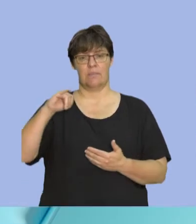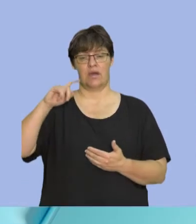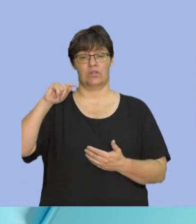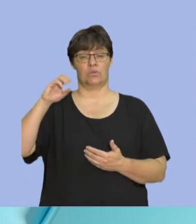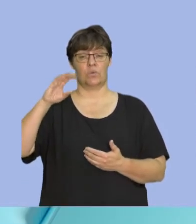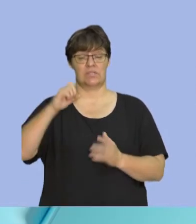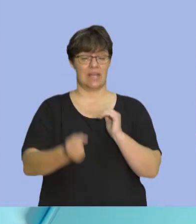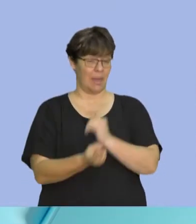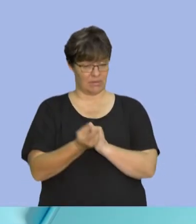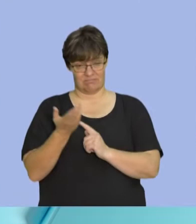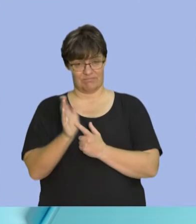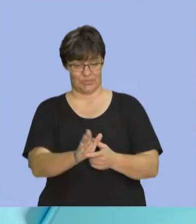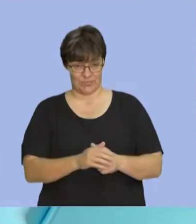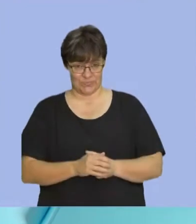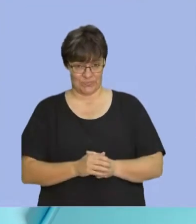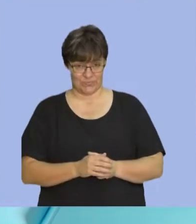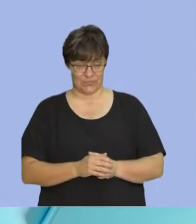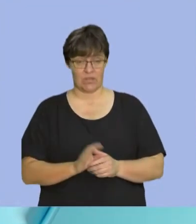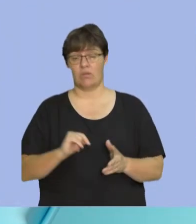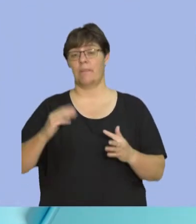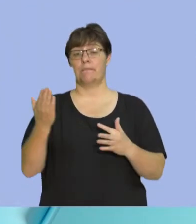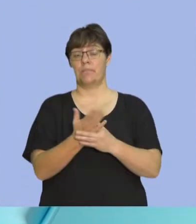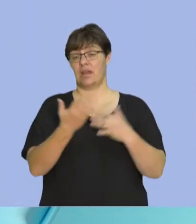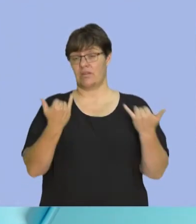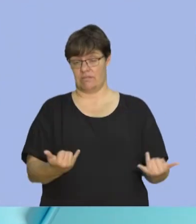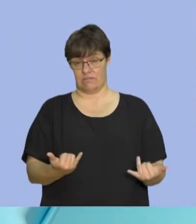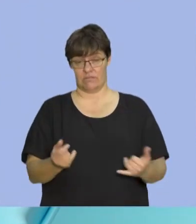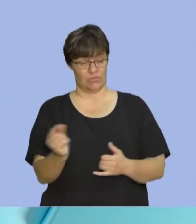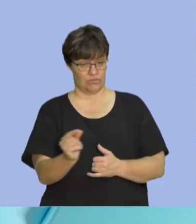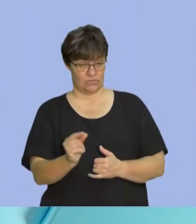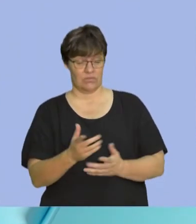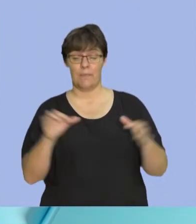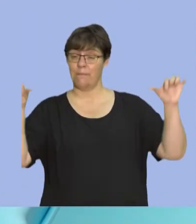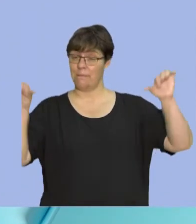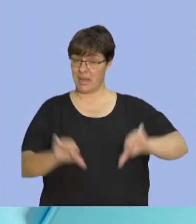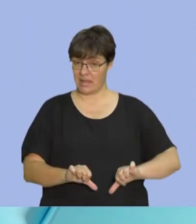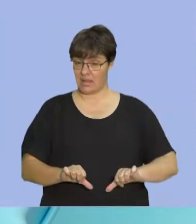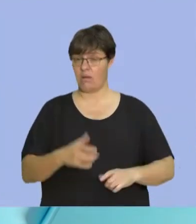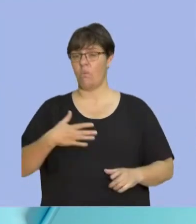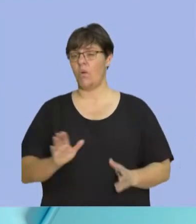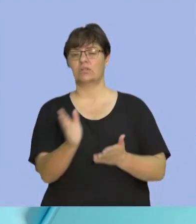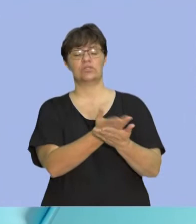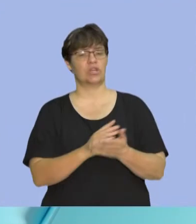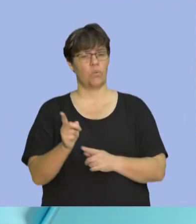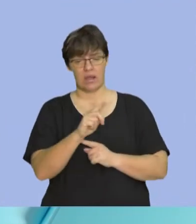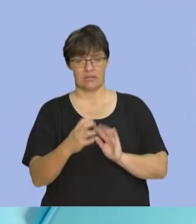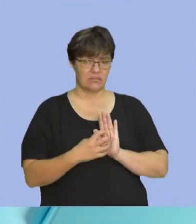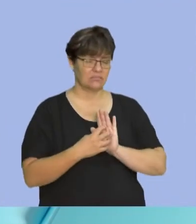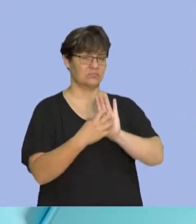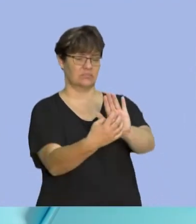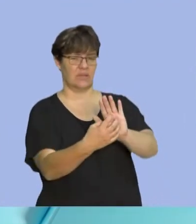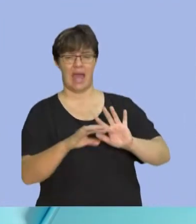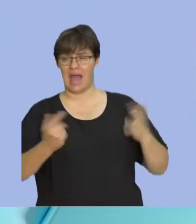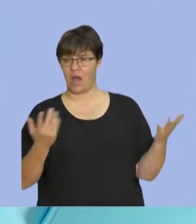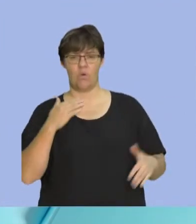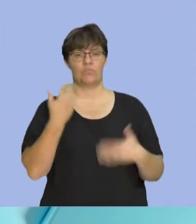mitosis takes place. So guys, we're going to break for a little while. When we come back, I'd like to share with you an animation of how this